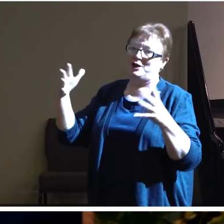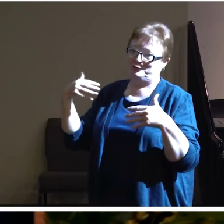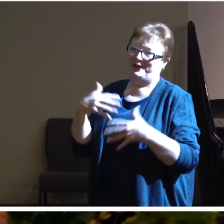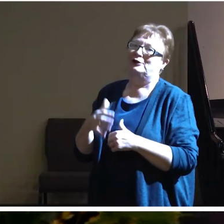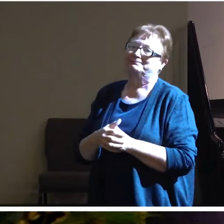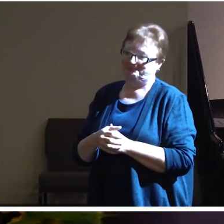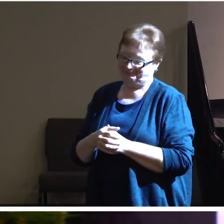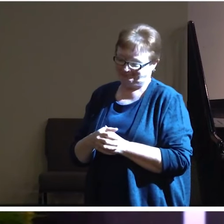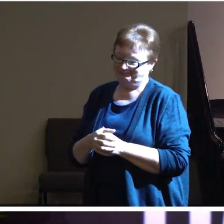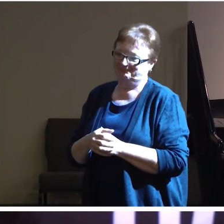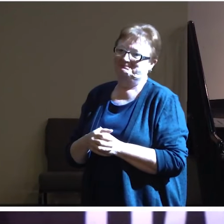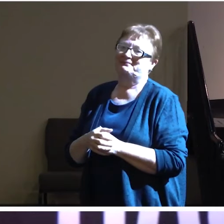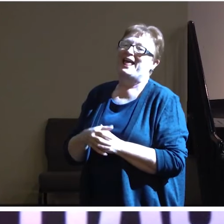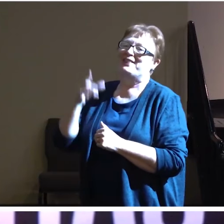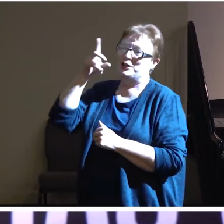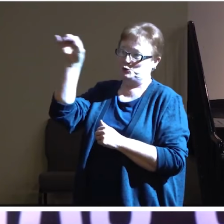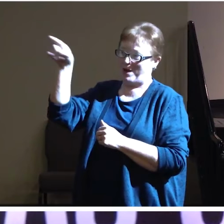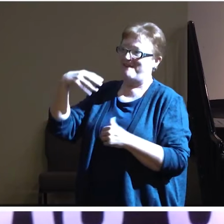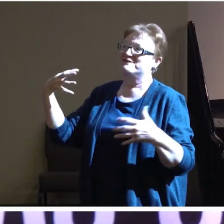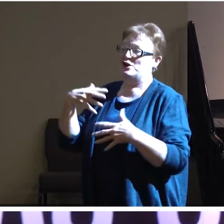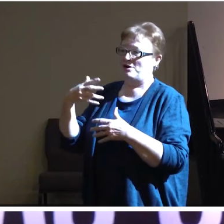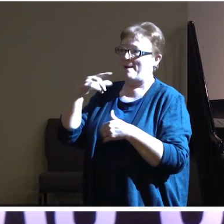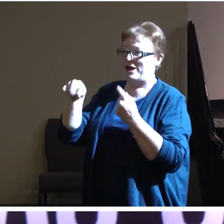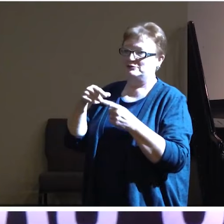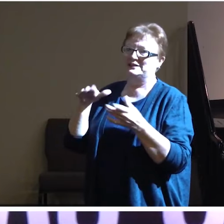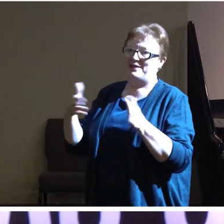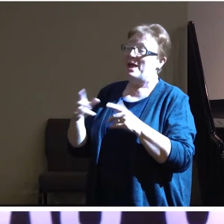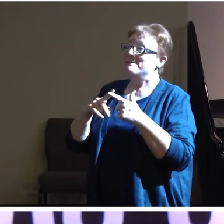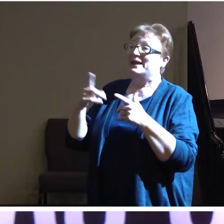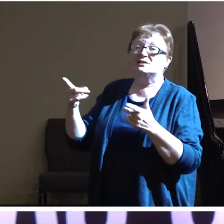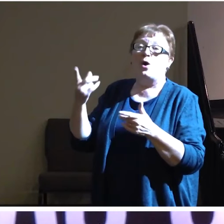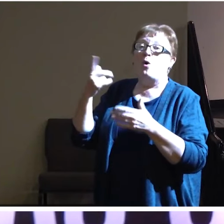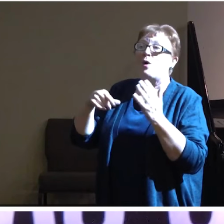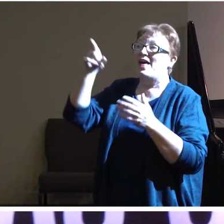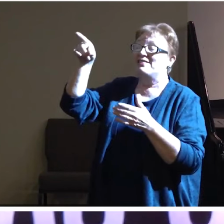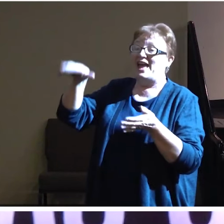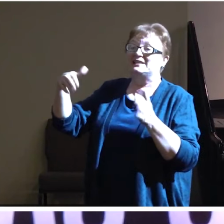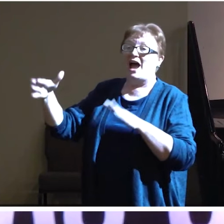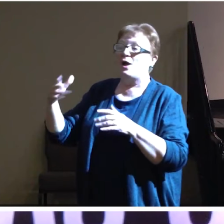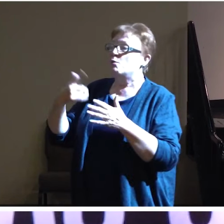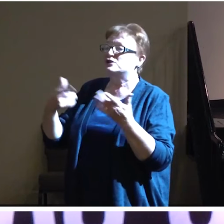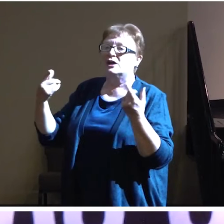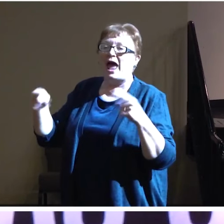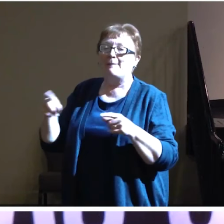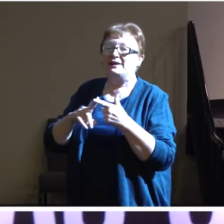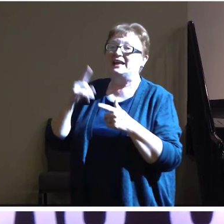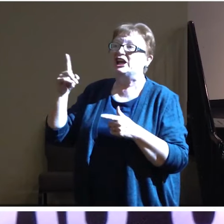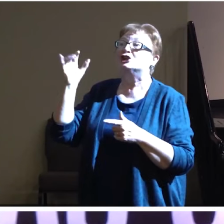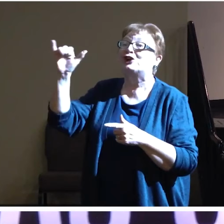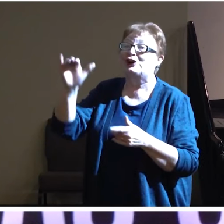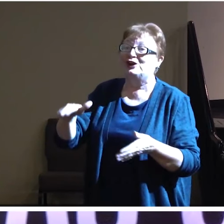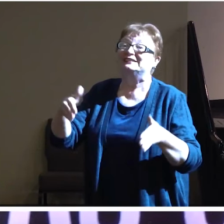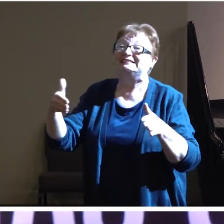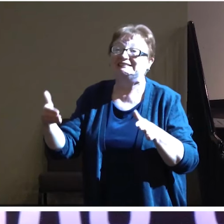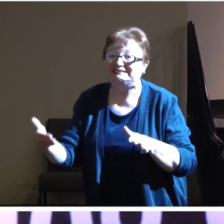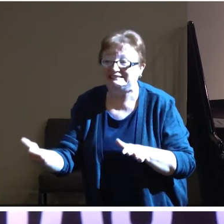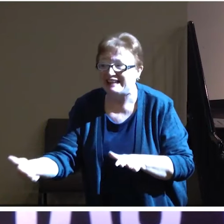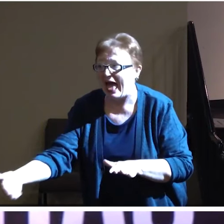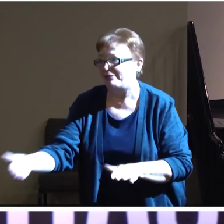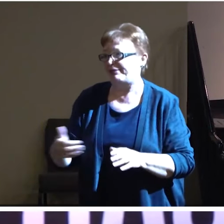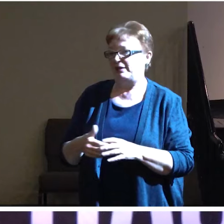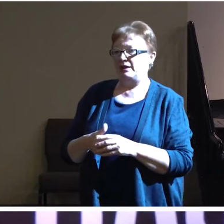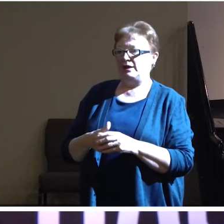Because the only thing that awaits them is eternal death. I wish that the only thing that awaited them was